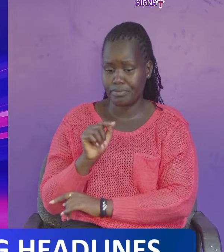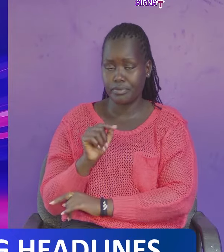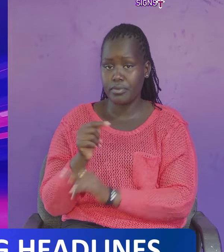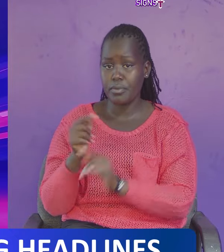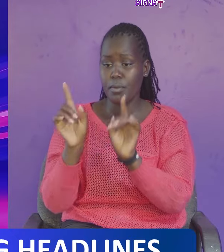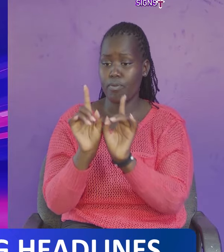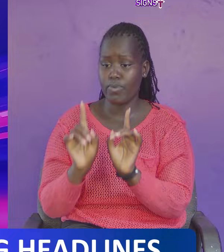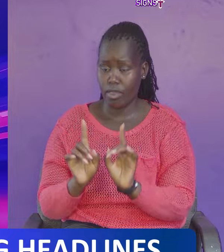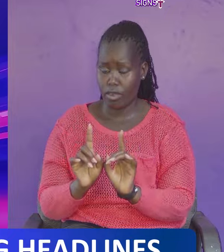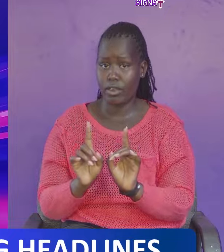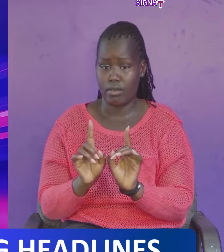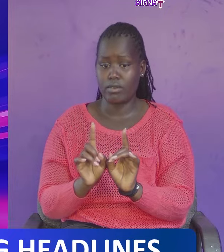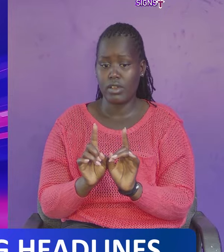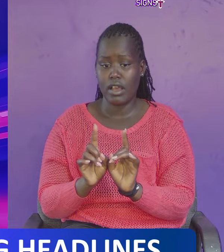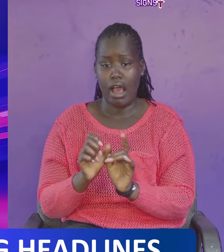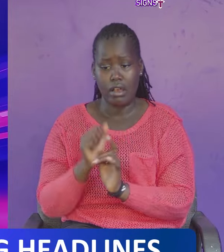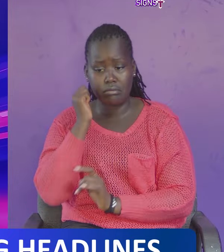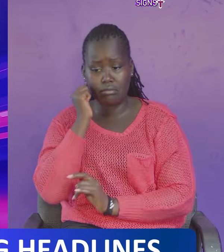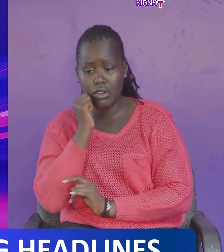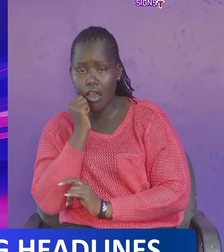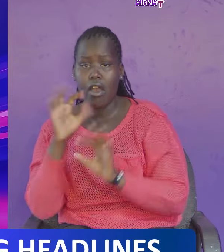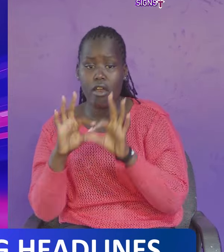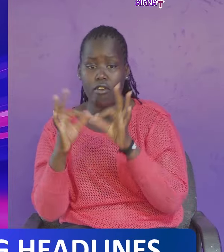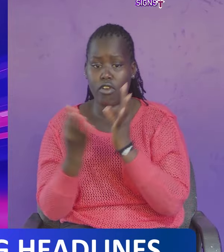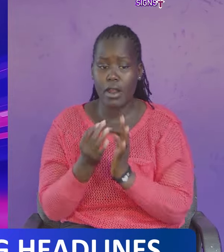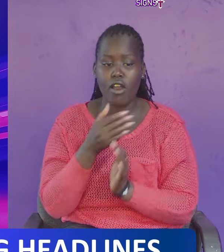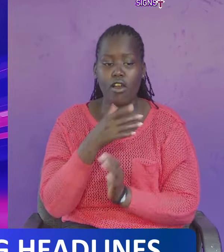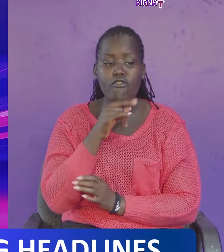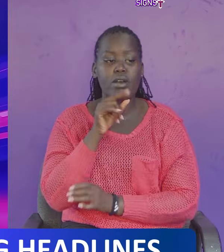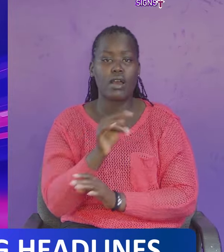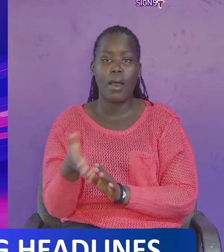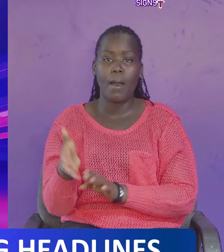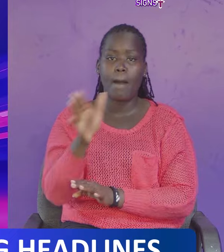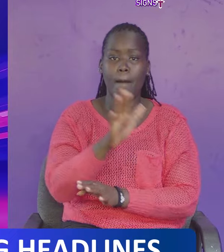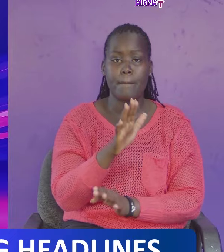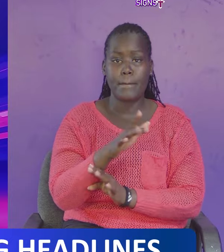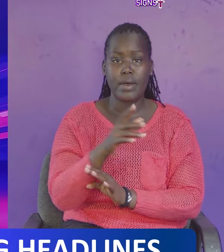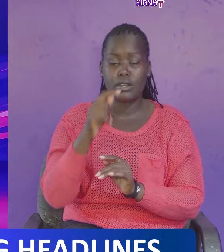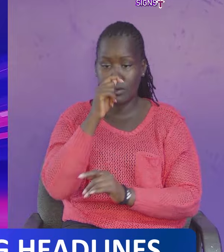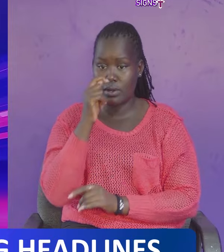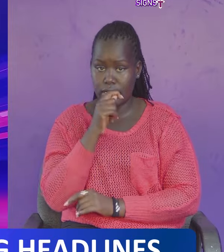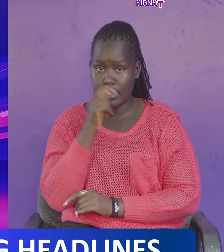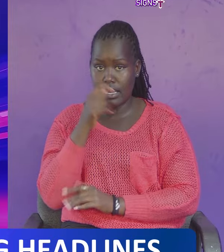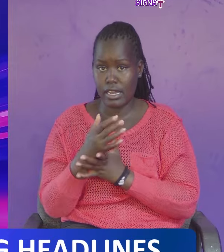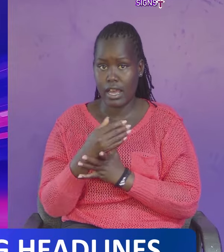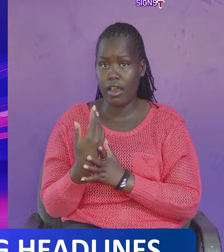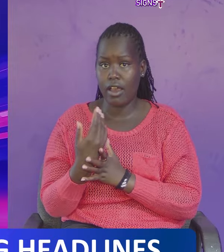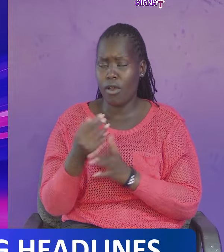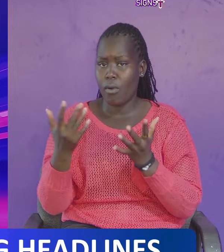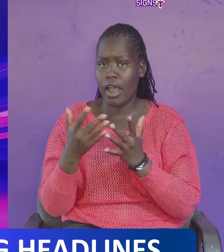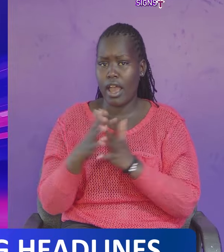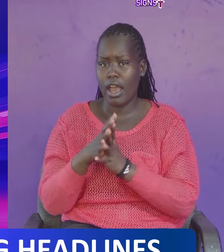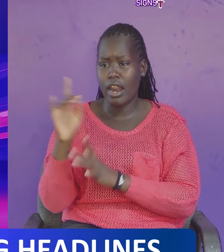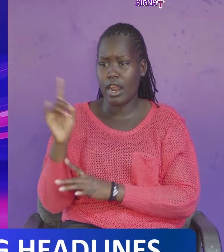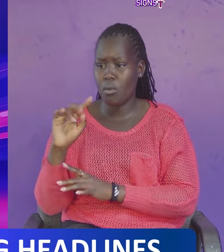even as the grieving family of Ogutu returned to the Tanzanian High Commission along Taifa Road in Nairobi for the second